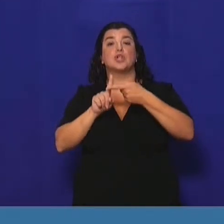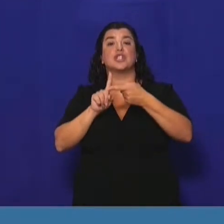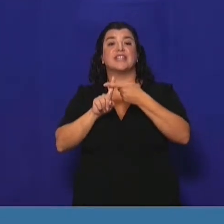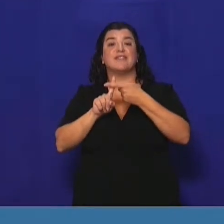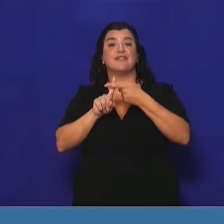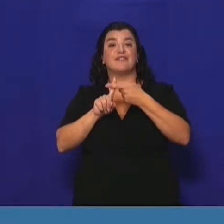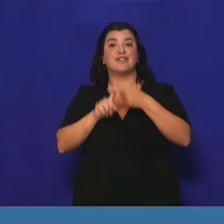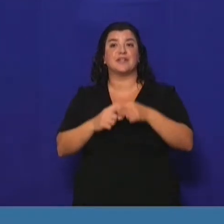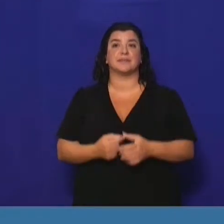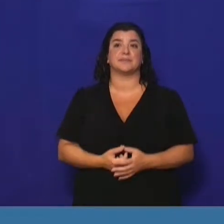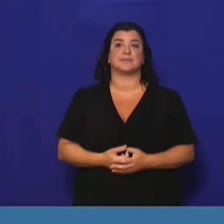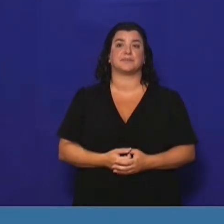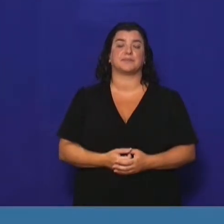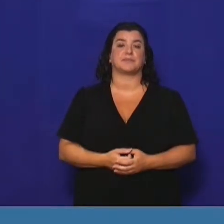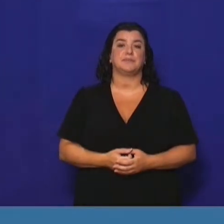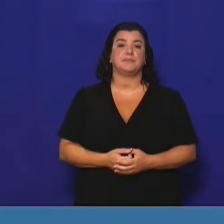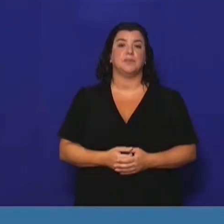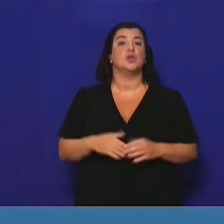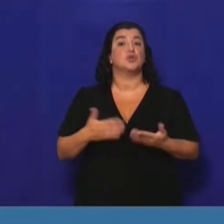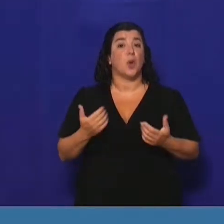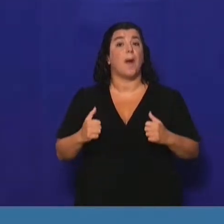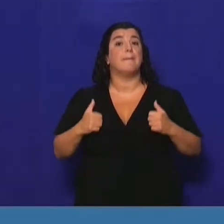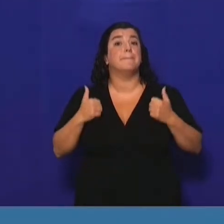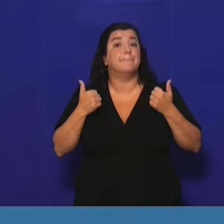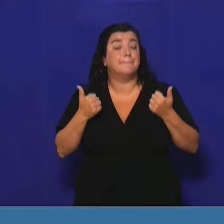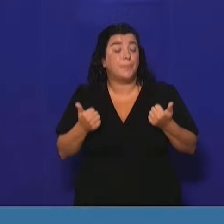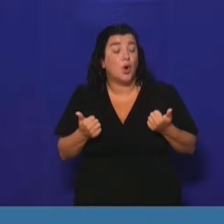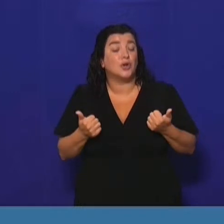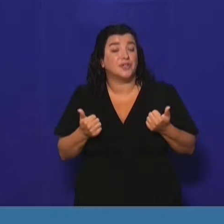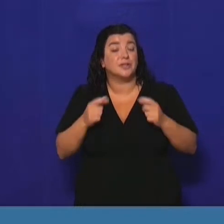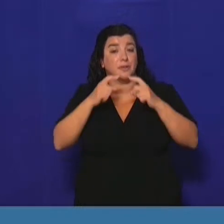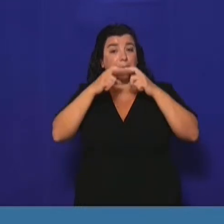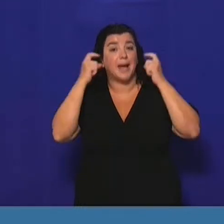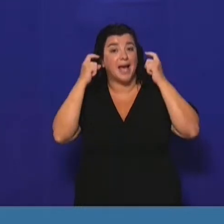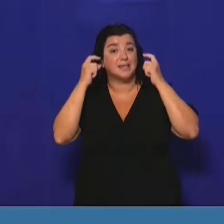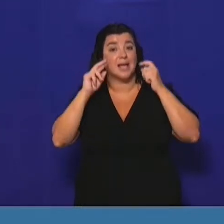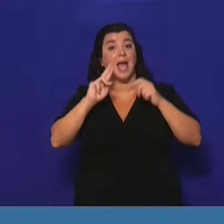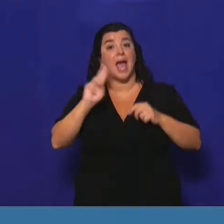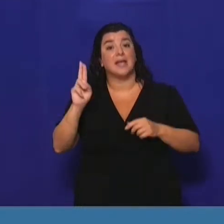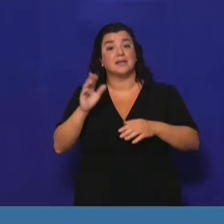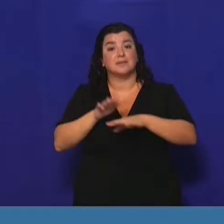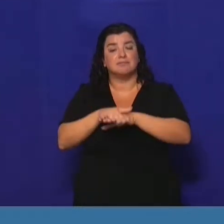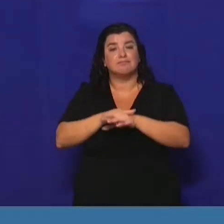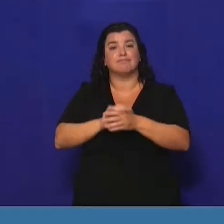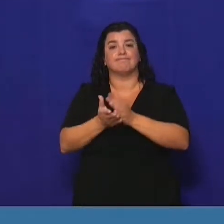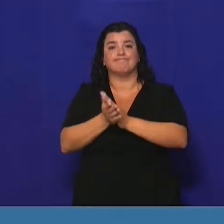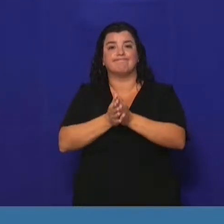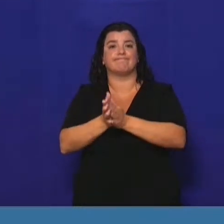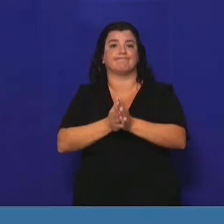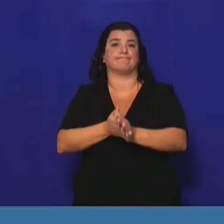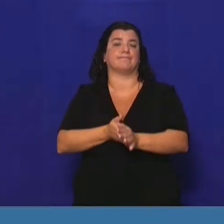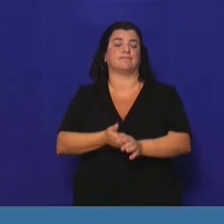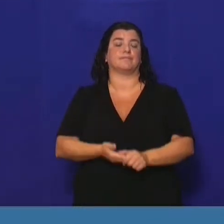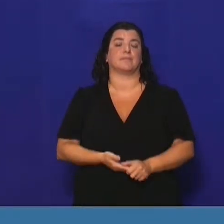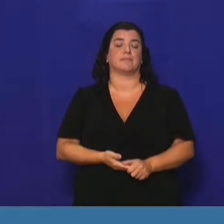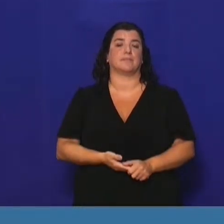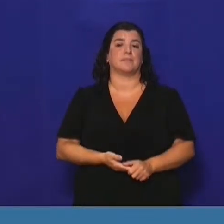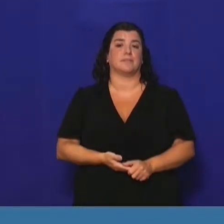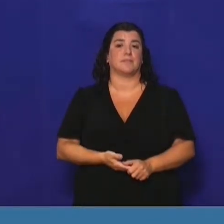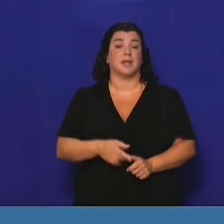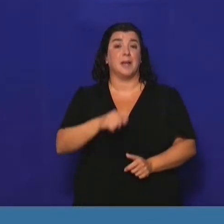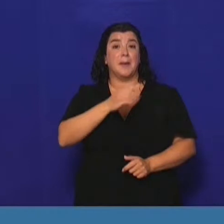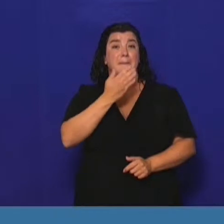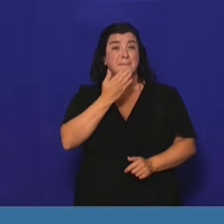and not yet in isolation. So it's important to wear a mask. And the importance of hand hygiene. We also remind you, if you